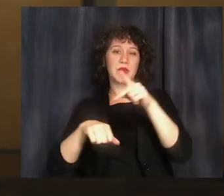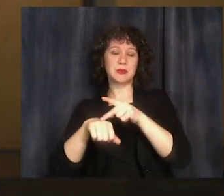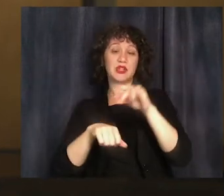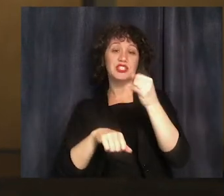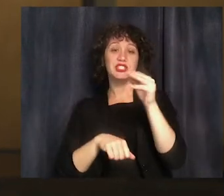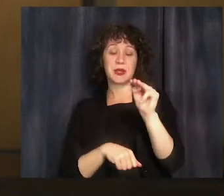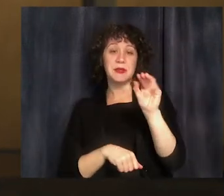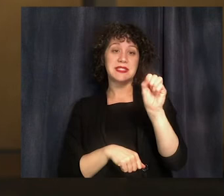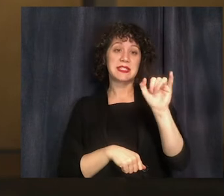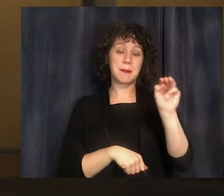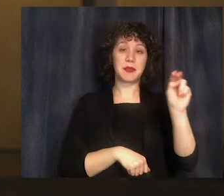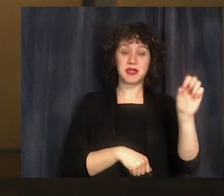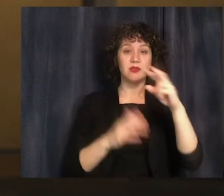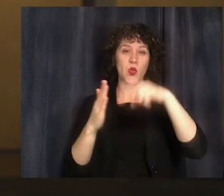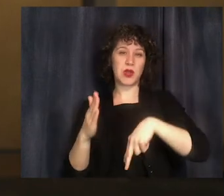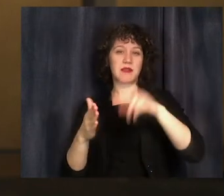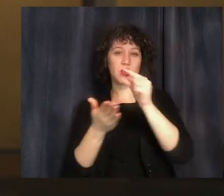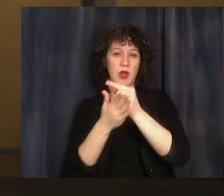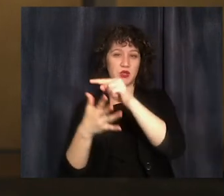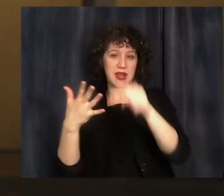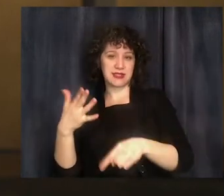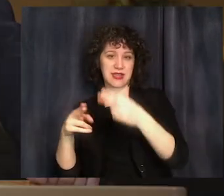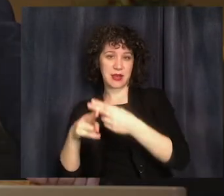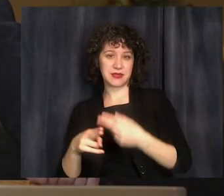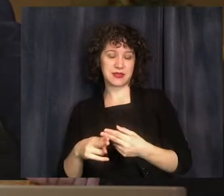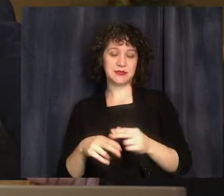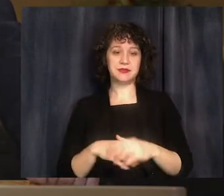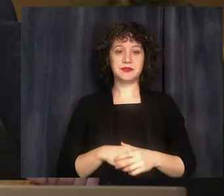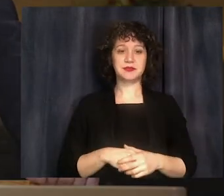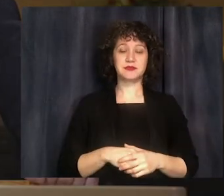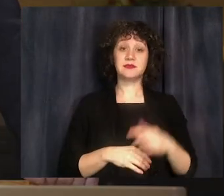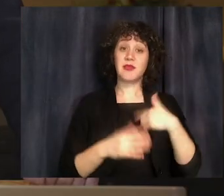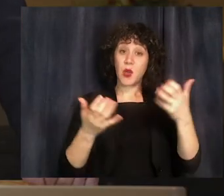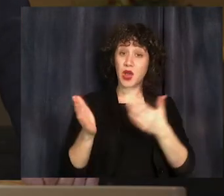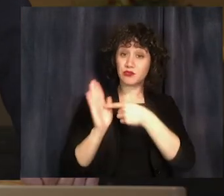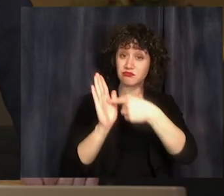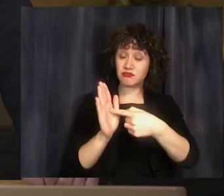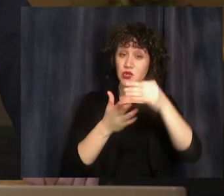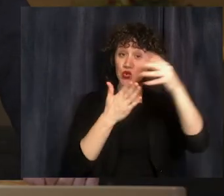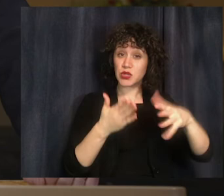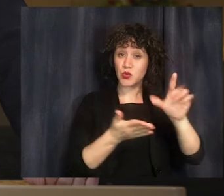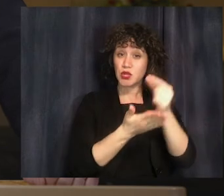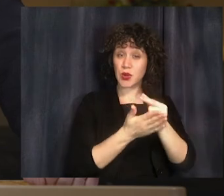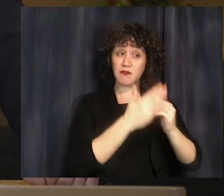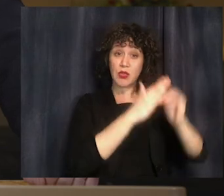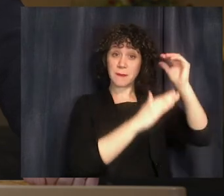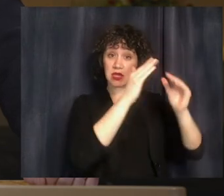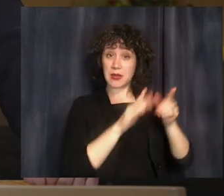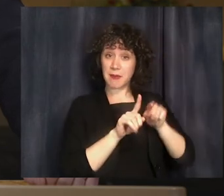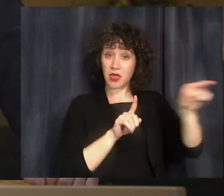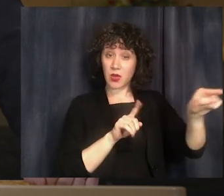reading our graduates' names by the pathway from which they are graduating. I would like to present our students graduating in the building